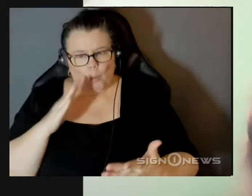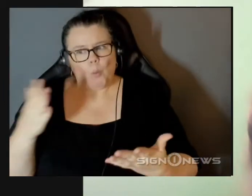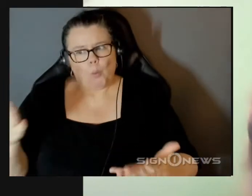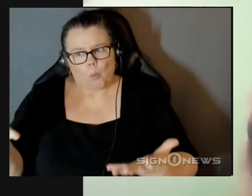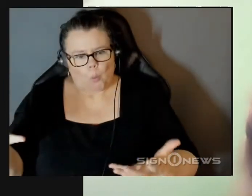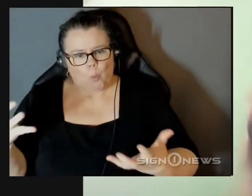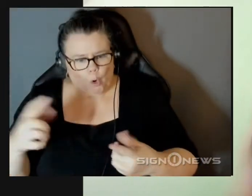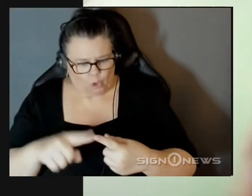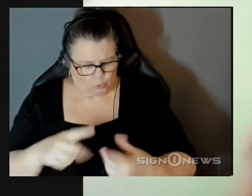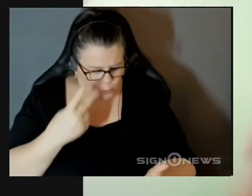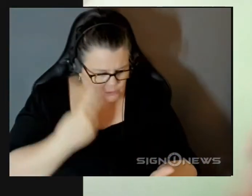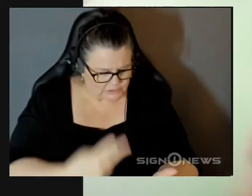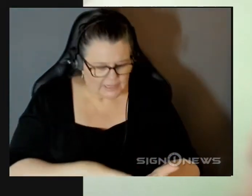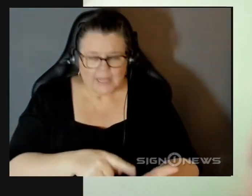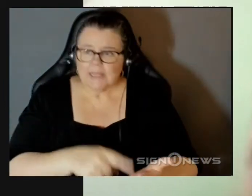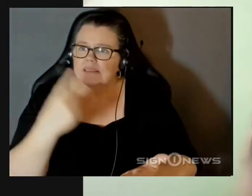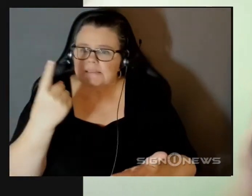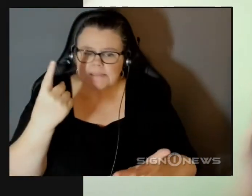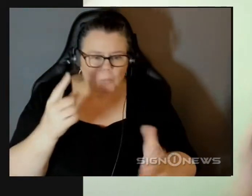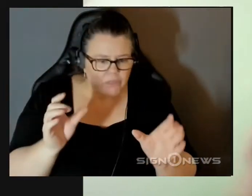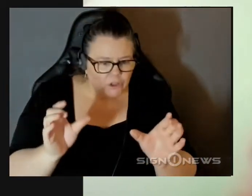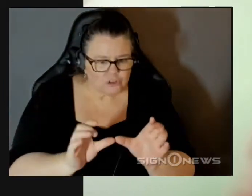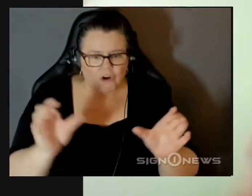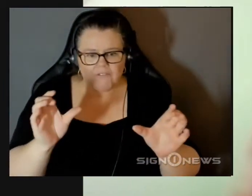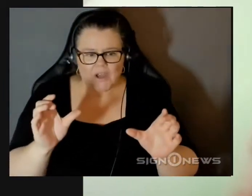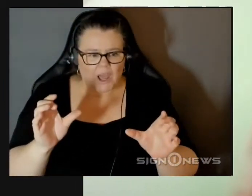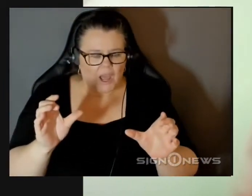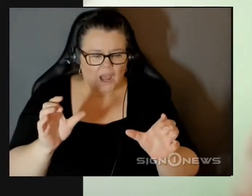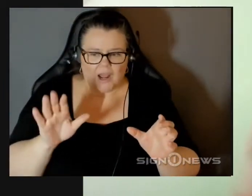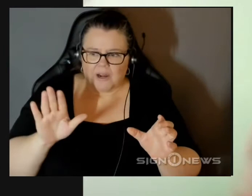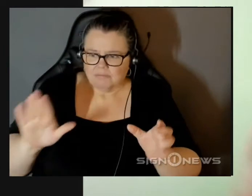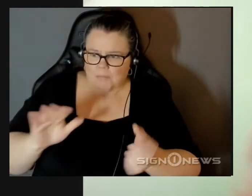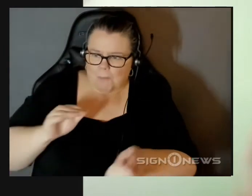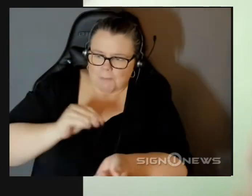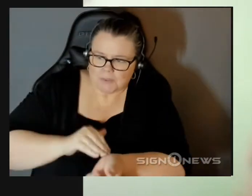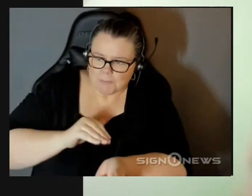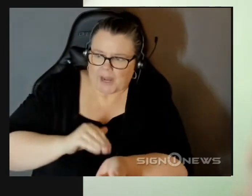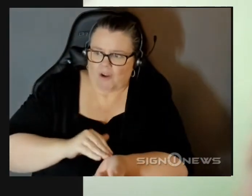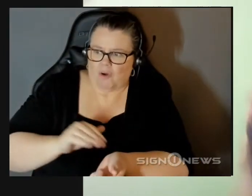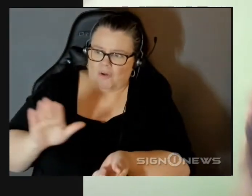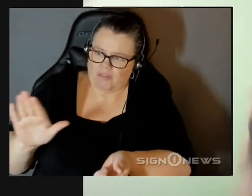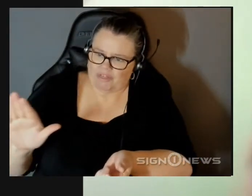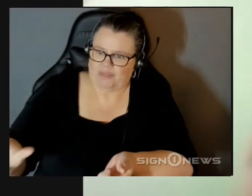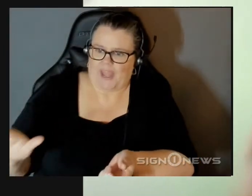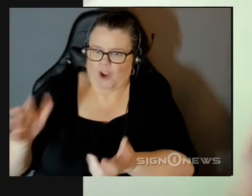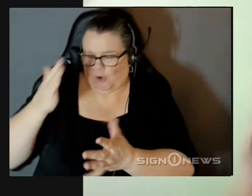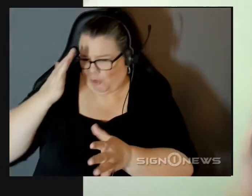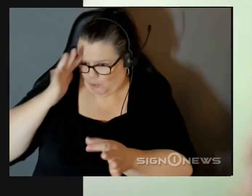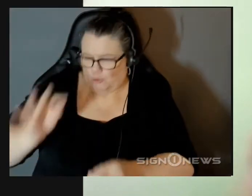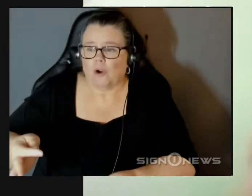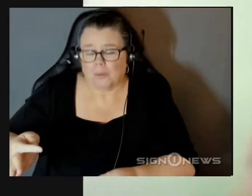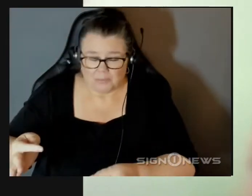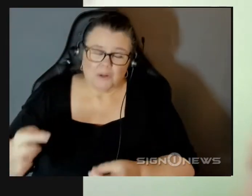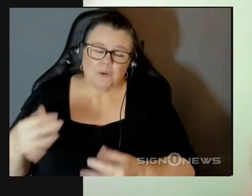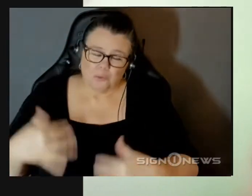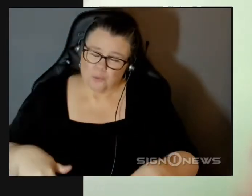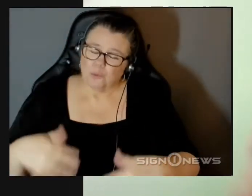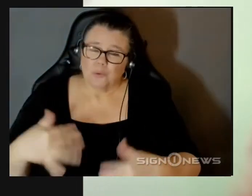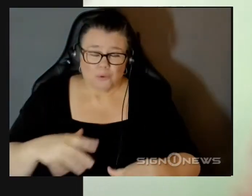certifications can have an impact on people, can overhang the person's head in a lot of ways. And you said it beautifully,